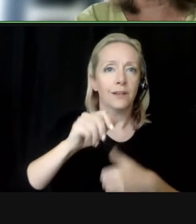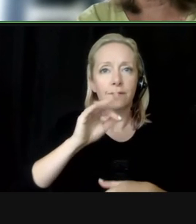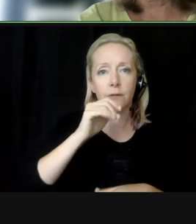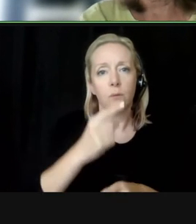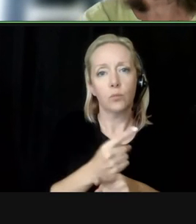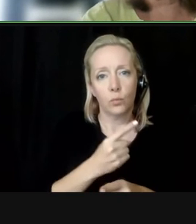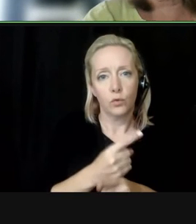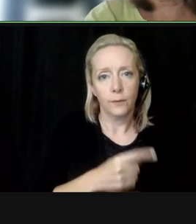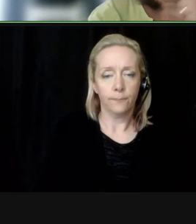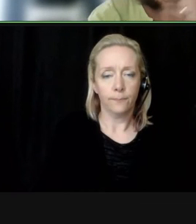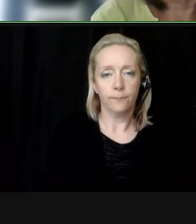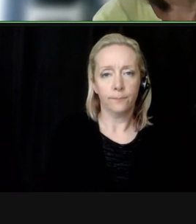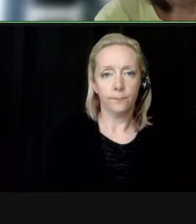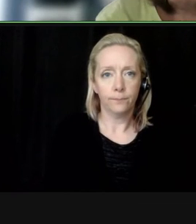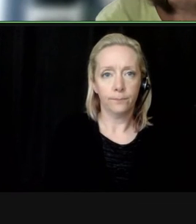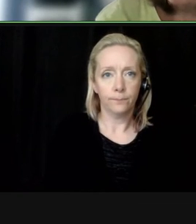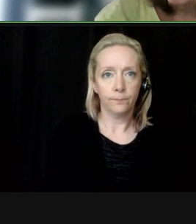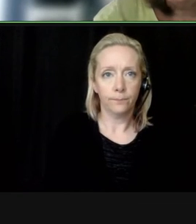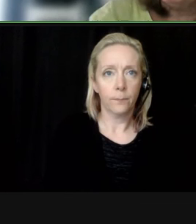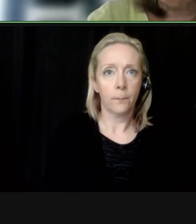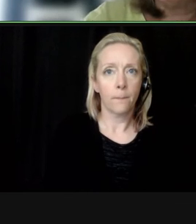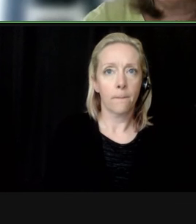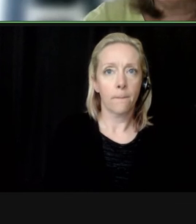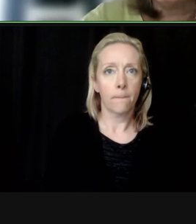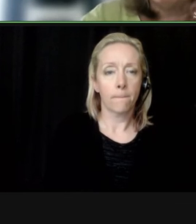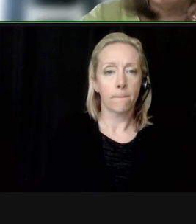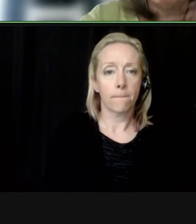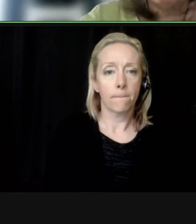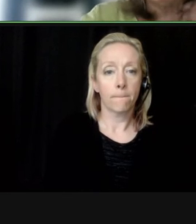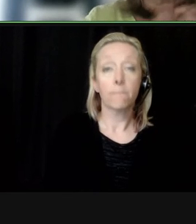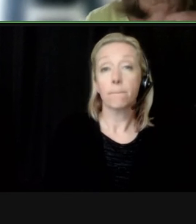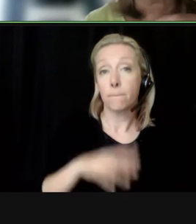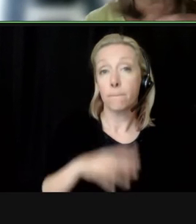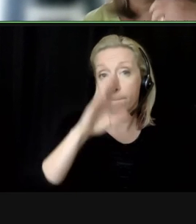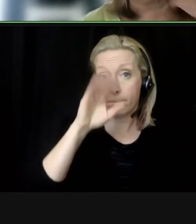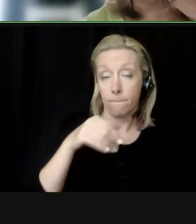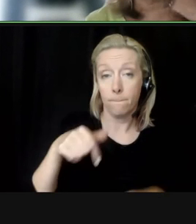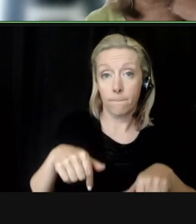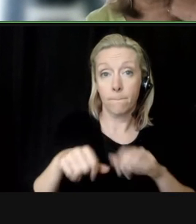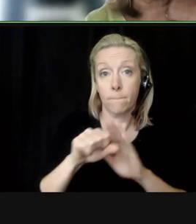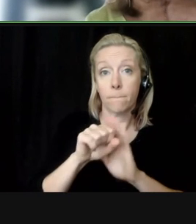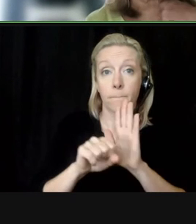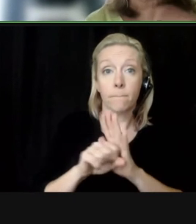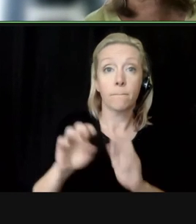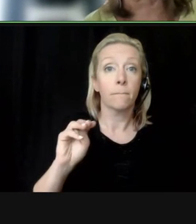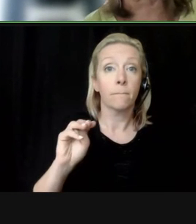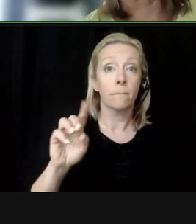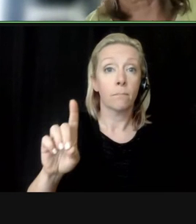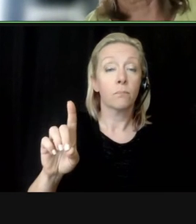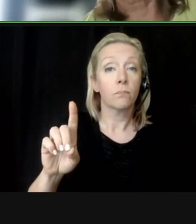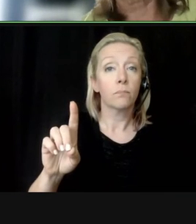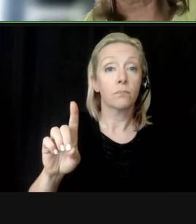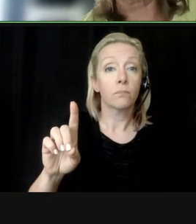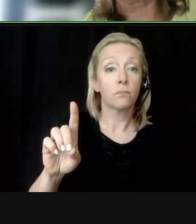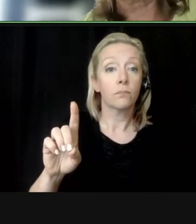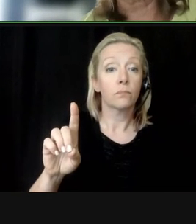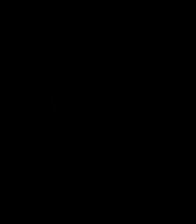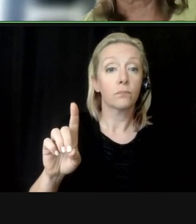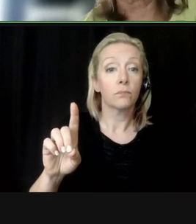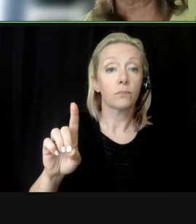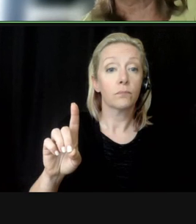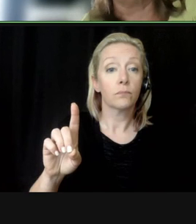inappropriate. So I do know in the state of Maryland that we have a